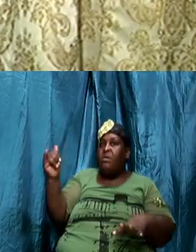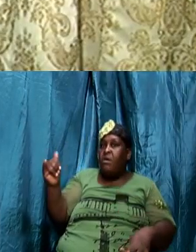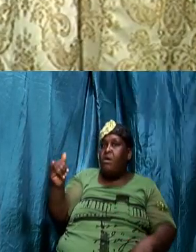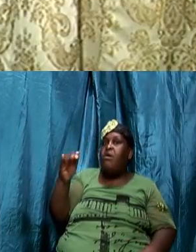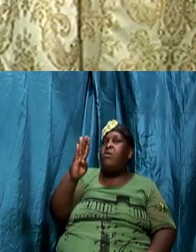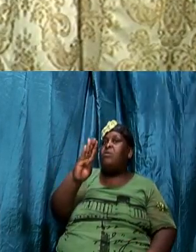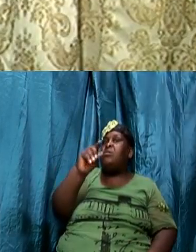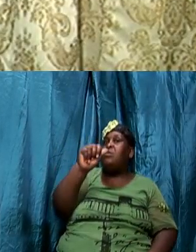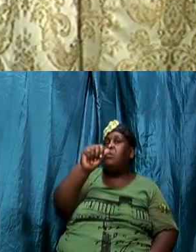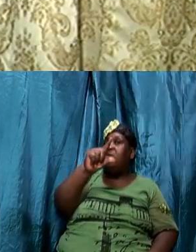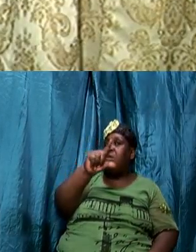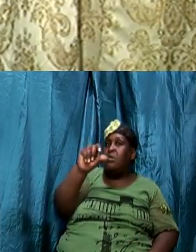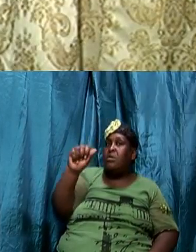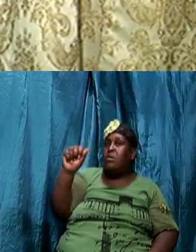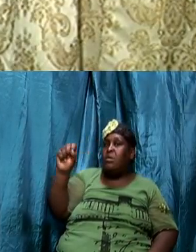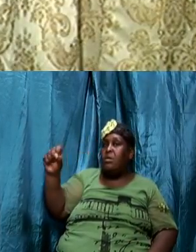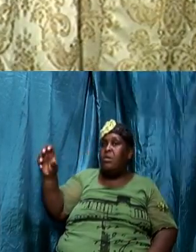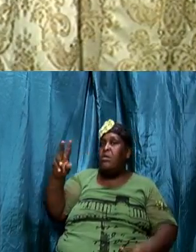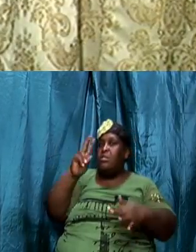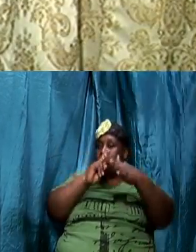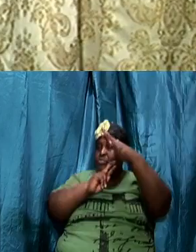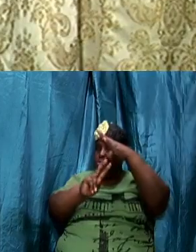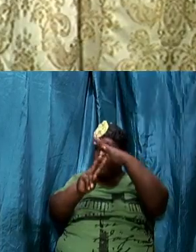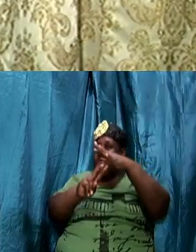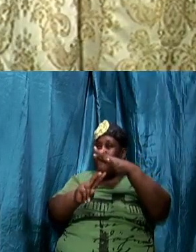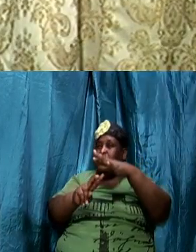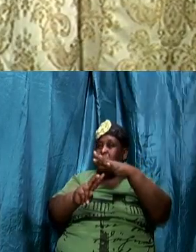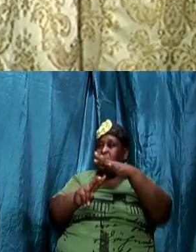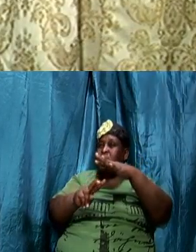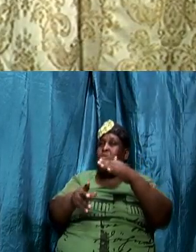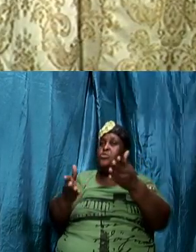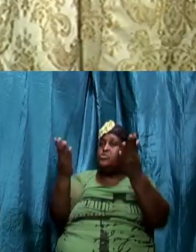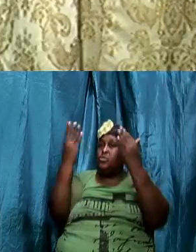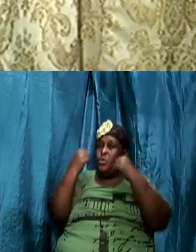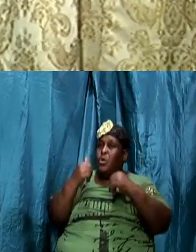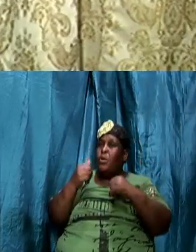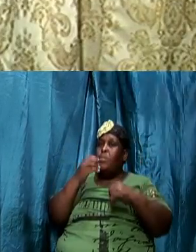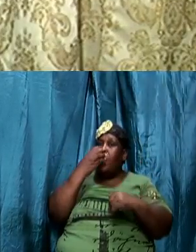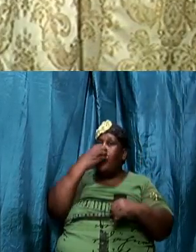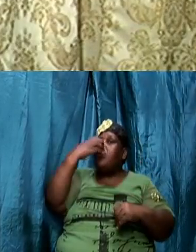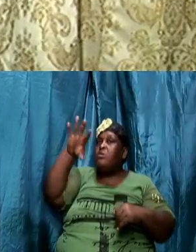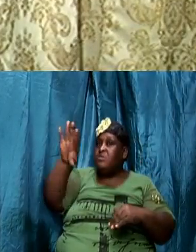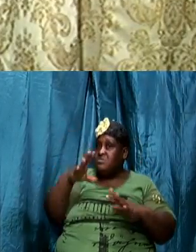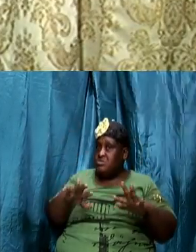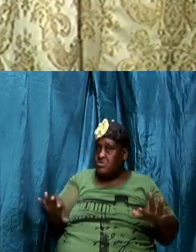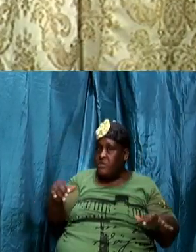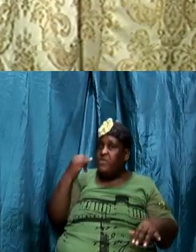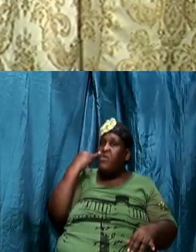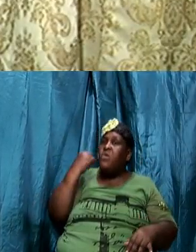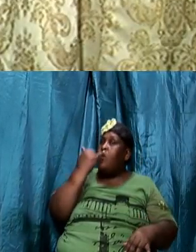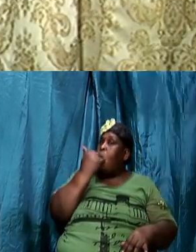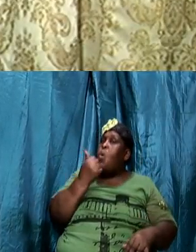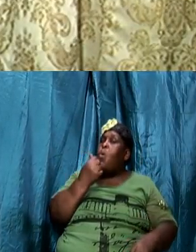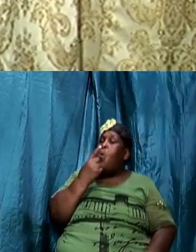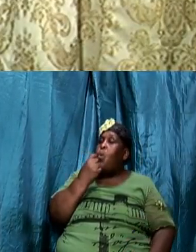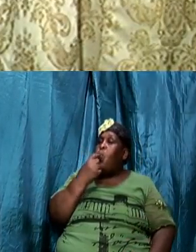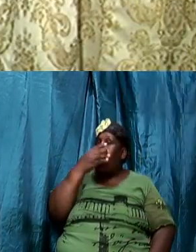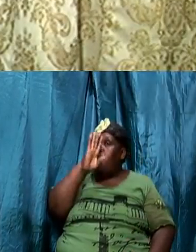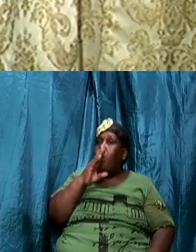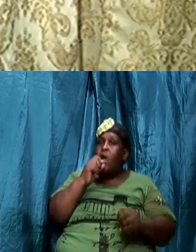the prophet to come over to curse the children of Israel, whom God had already